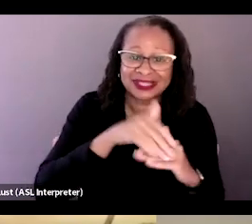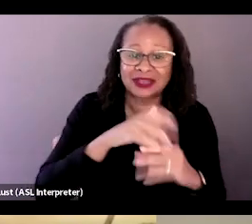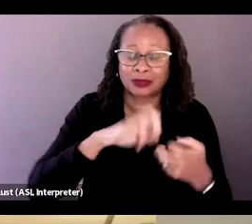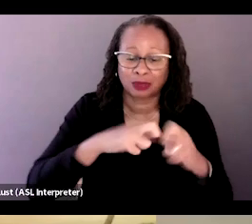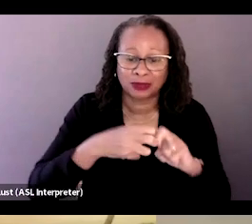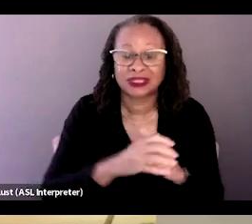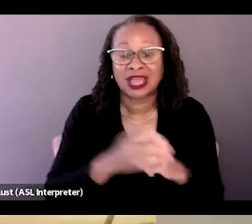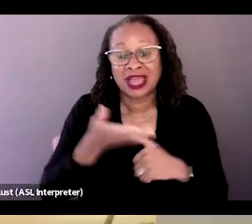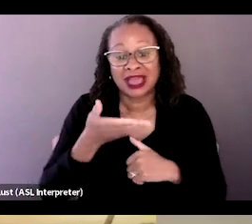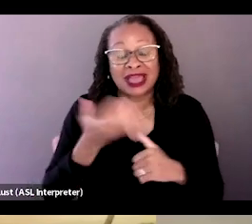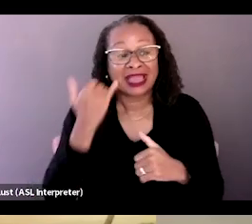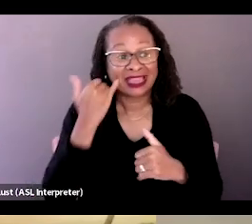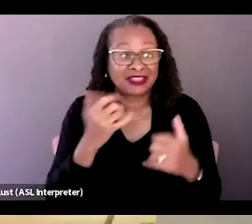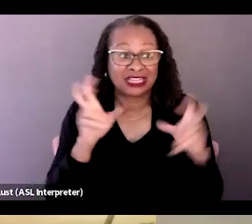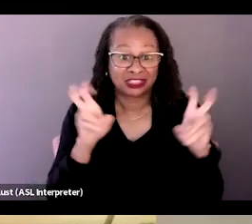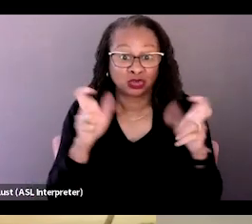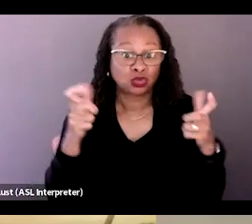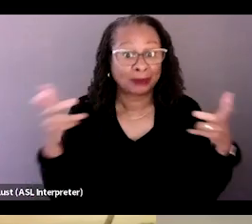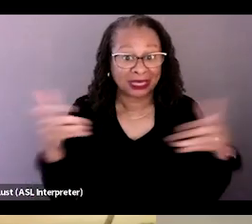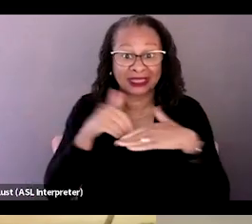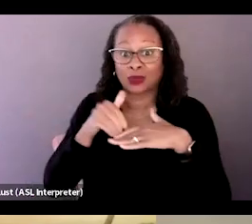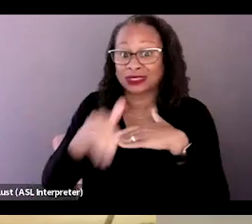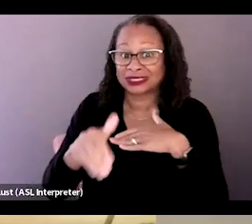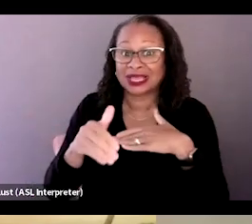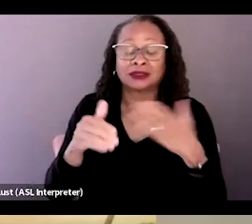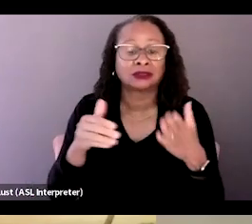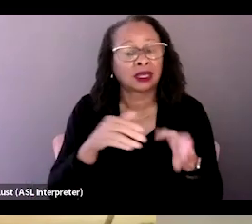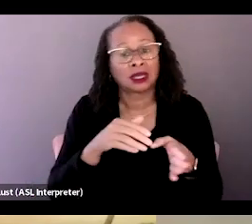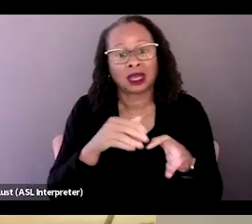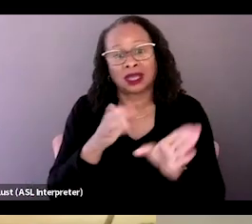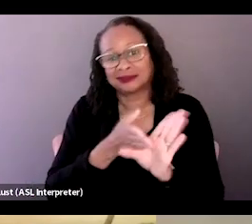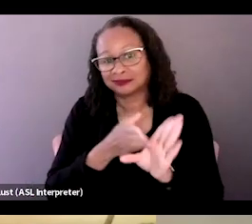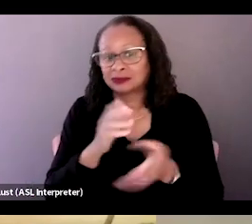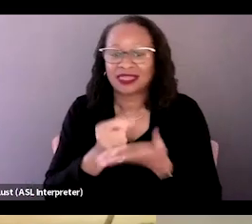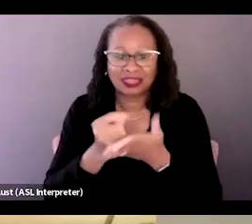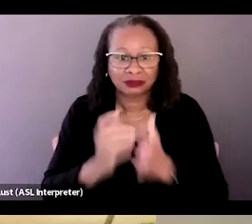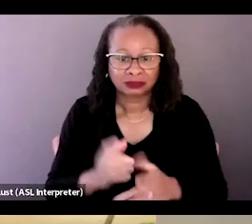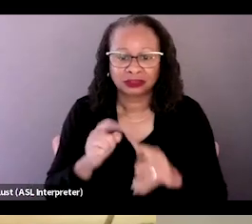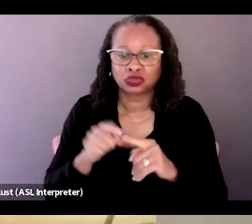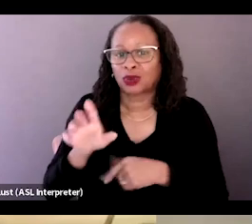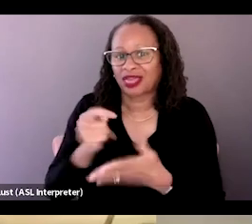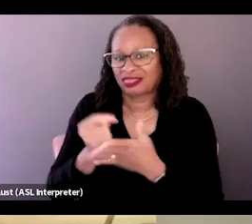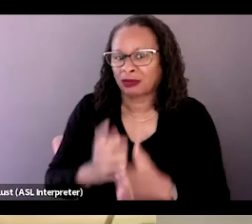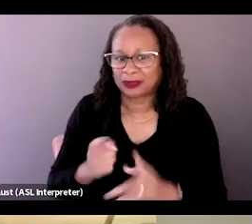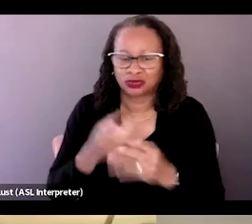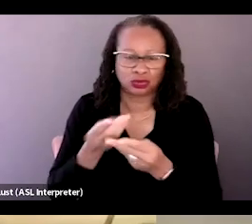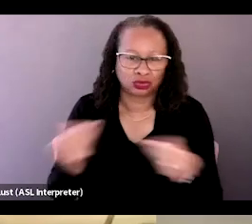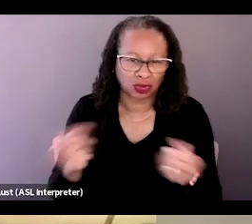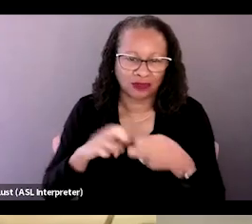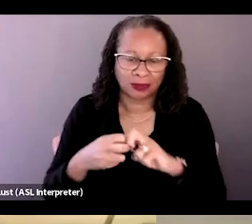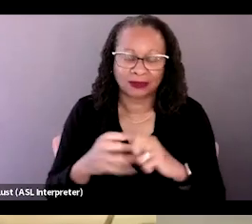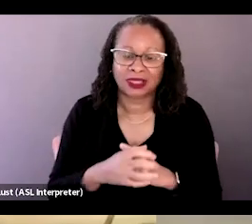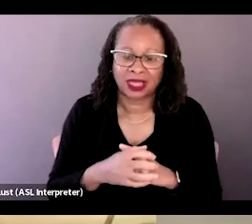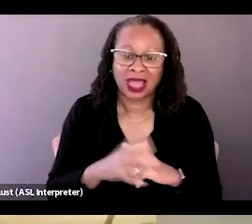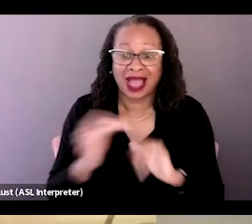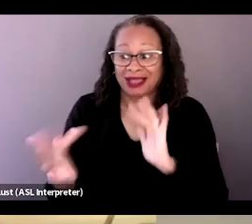issue is too big, they're gonna send the person to a therapist. And I contacted her